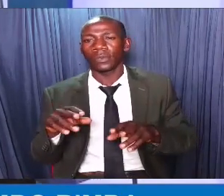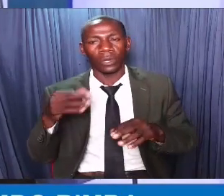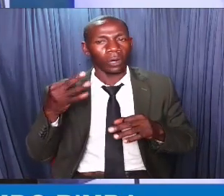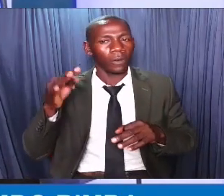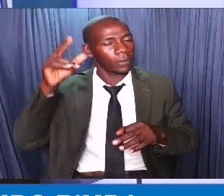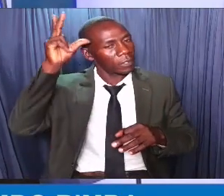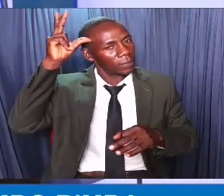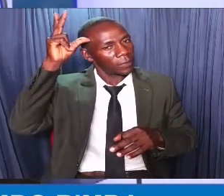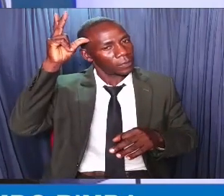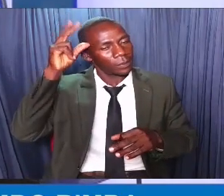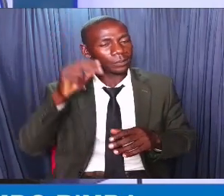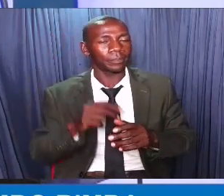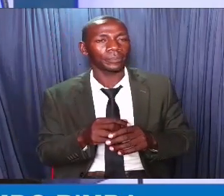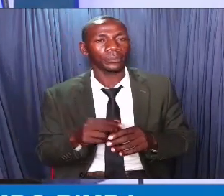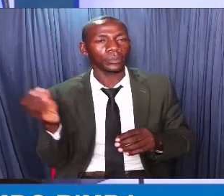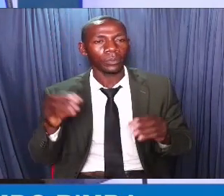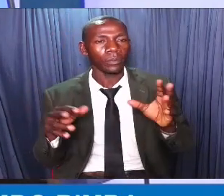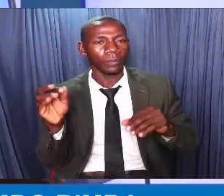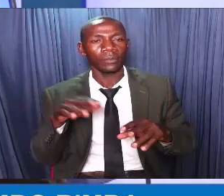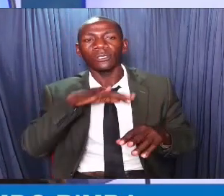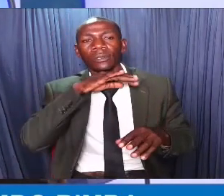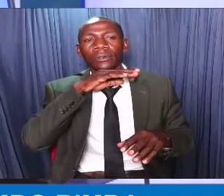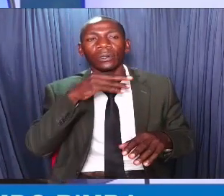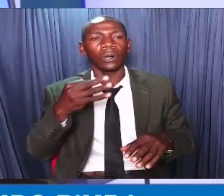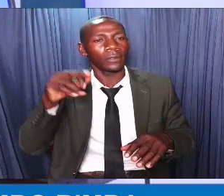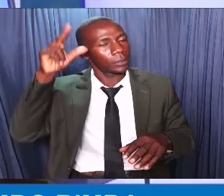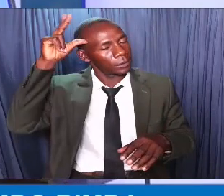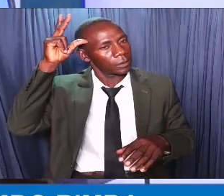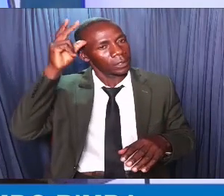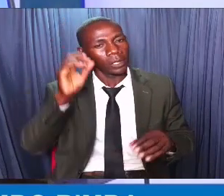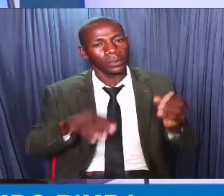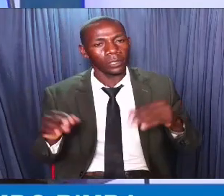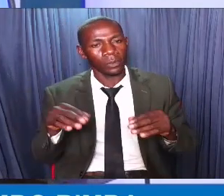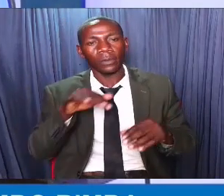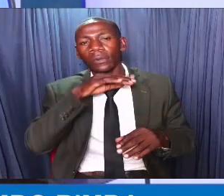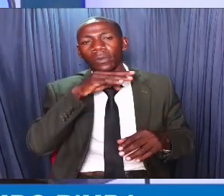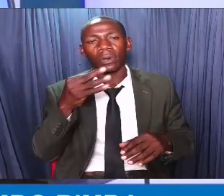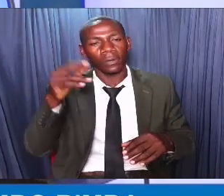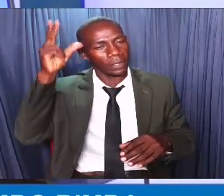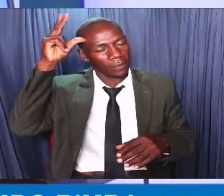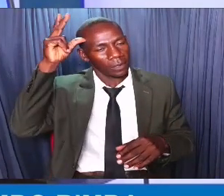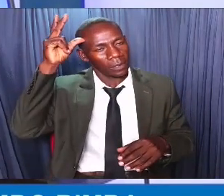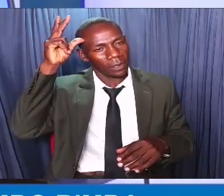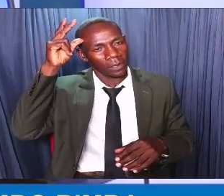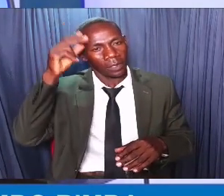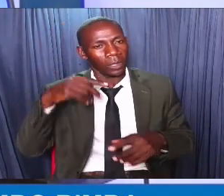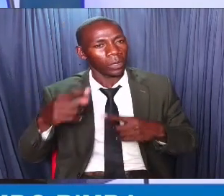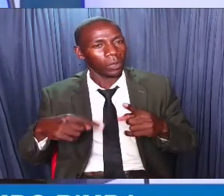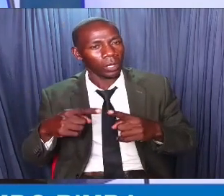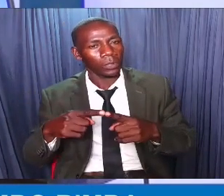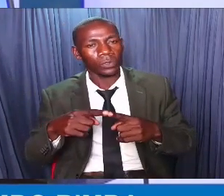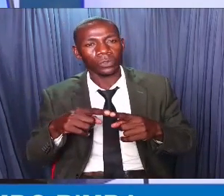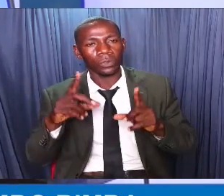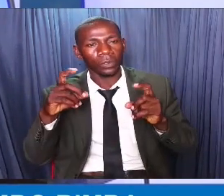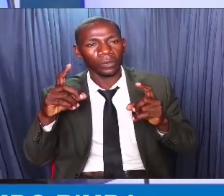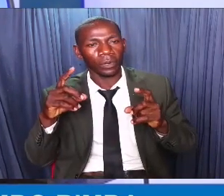you are garbage collection for the devil. Jala shetani. A compost pit for the devil. Umekuwa jala shetani. You are compost pit for the devil. Unapoendea dhambi zinao